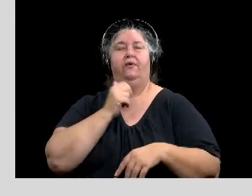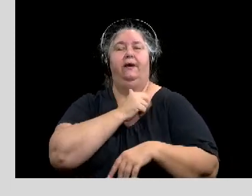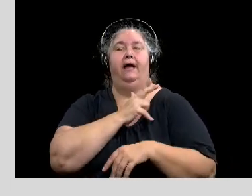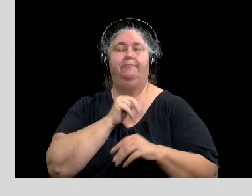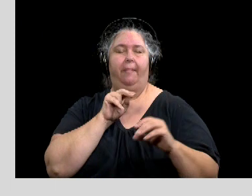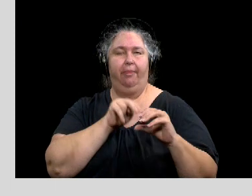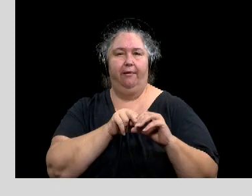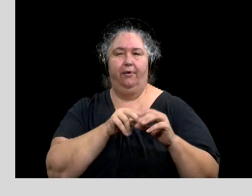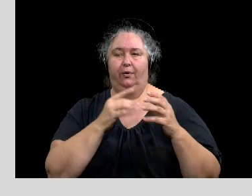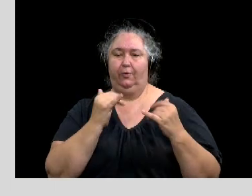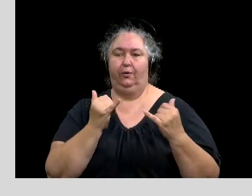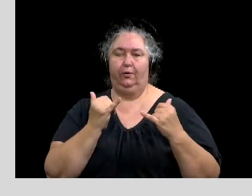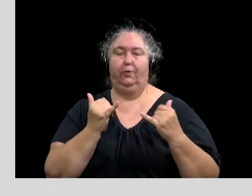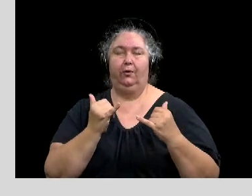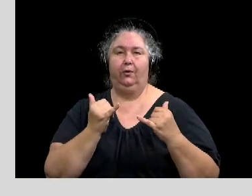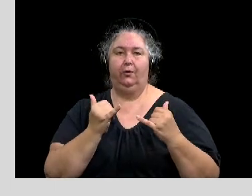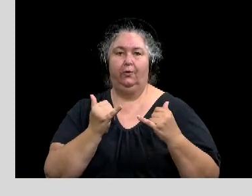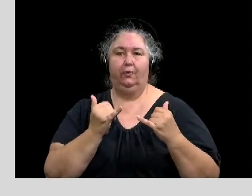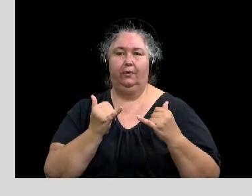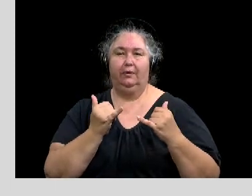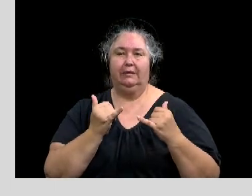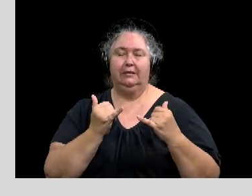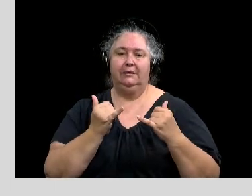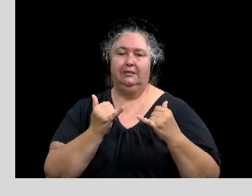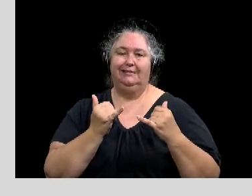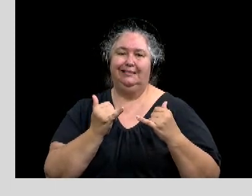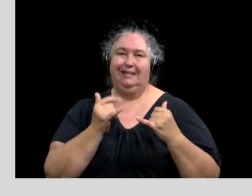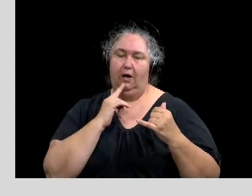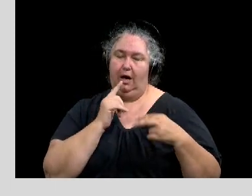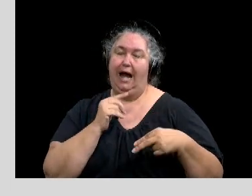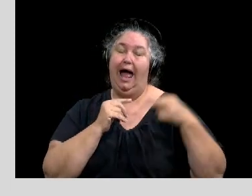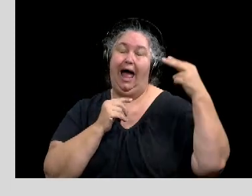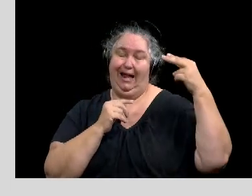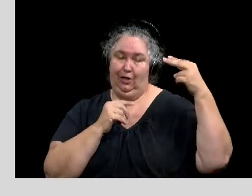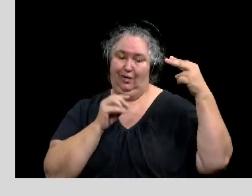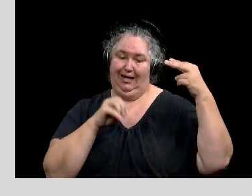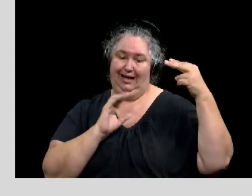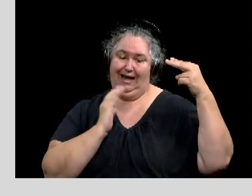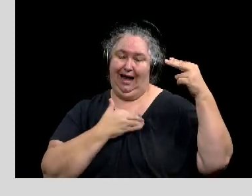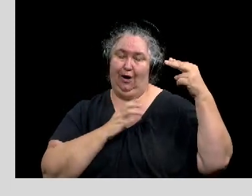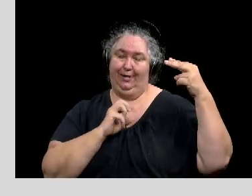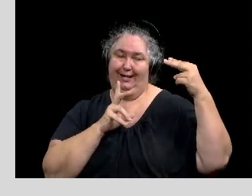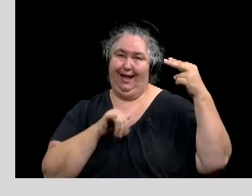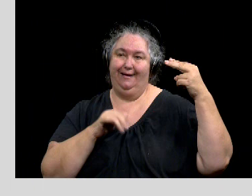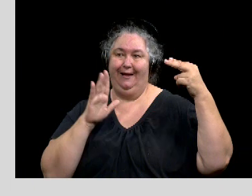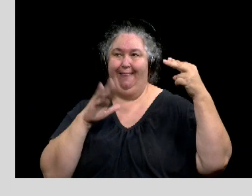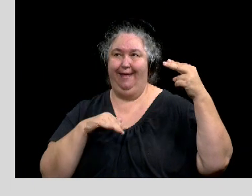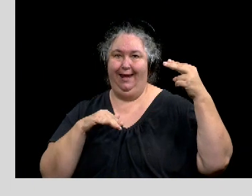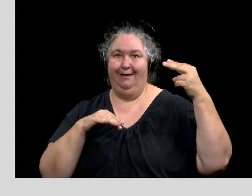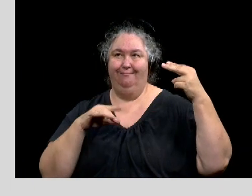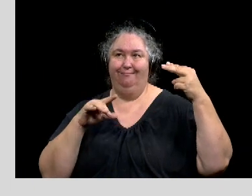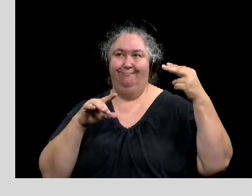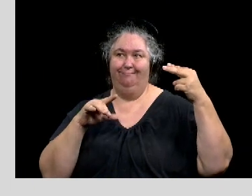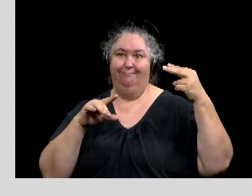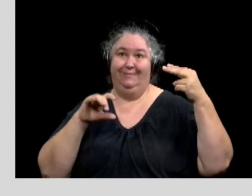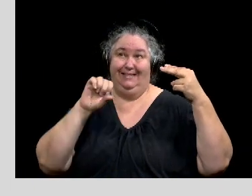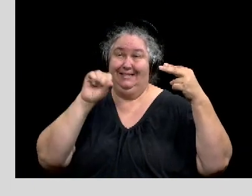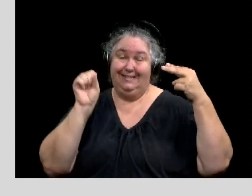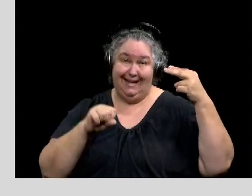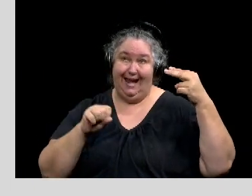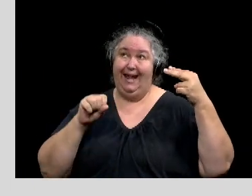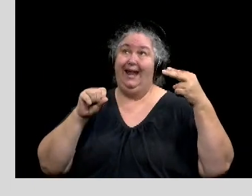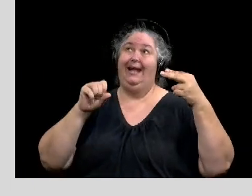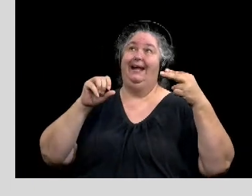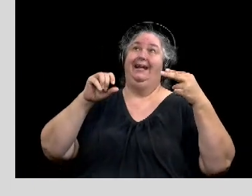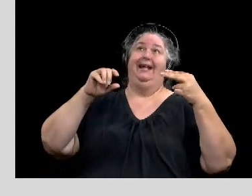hospitalization, current hospitalizations are quite a bit higher in the county than the proportion of